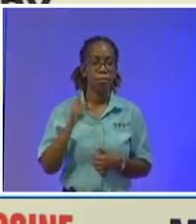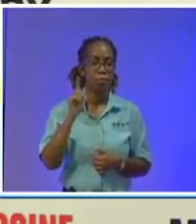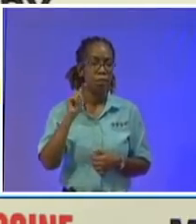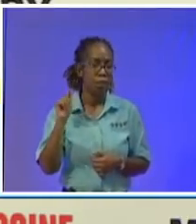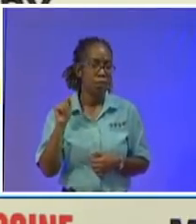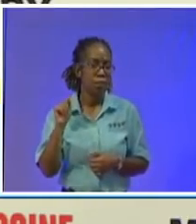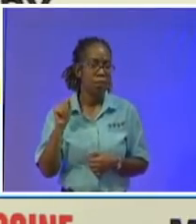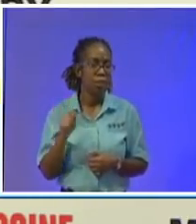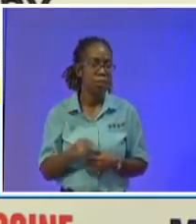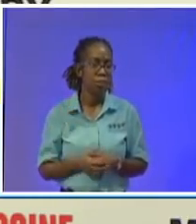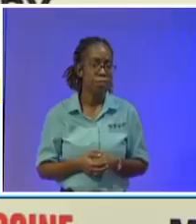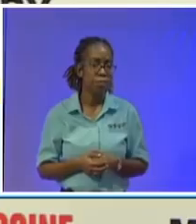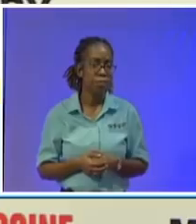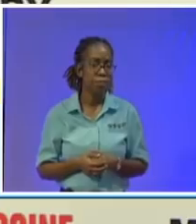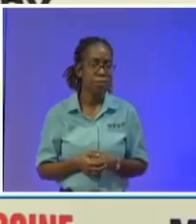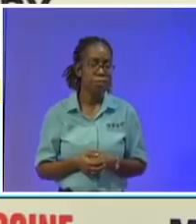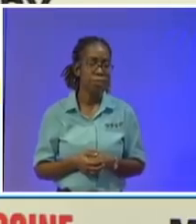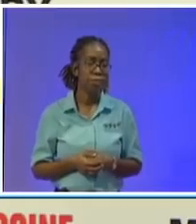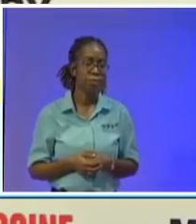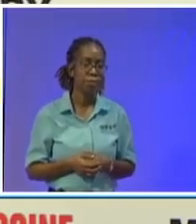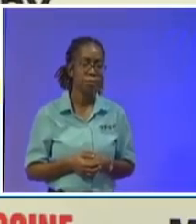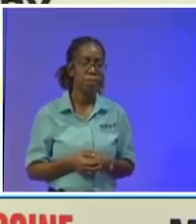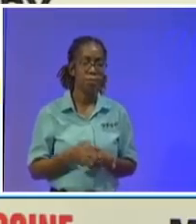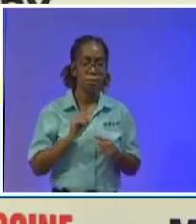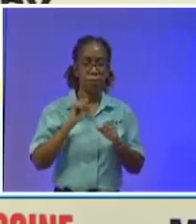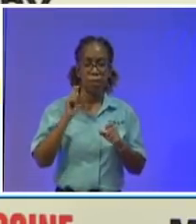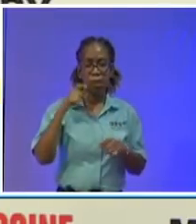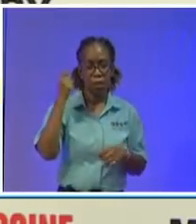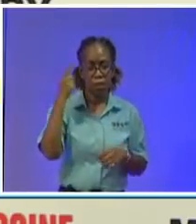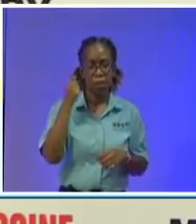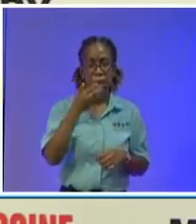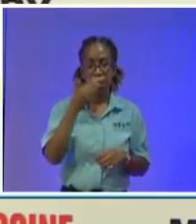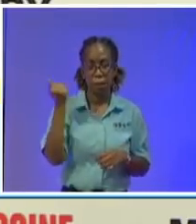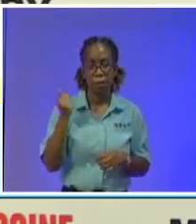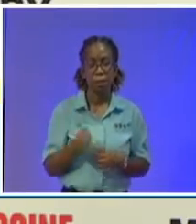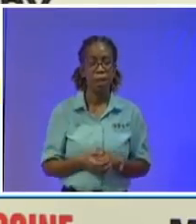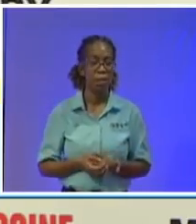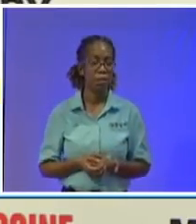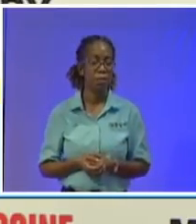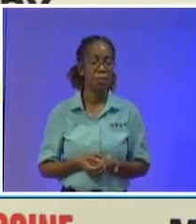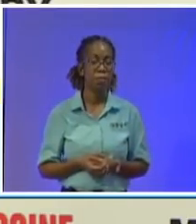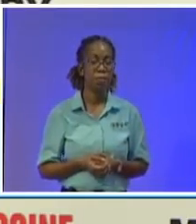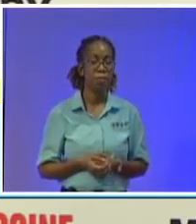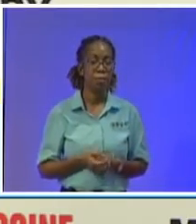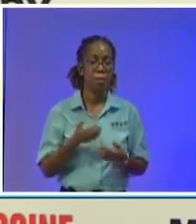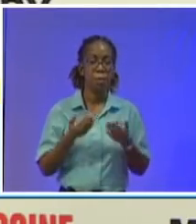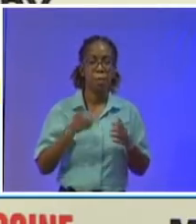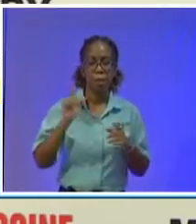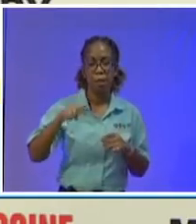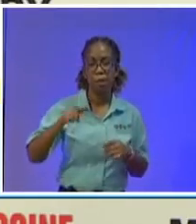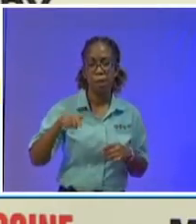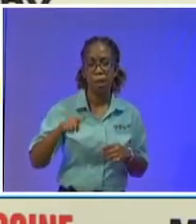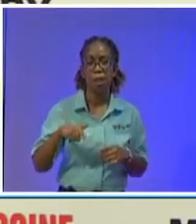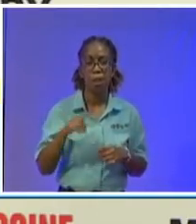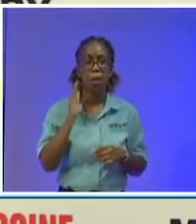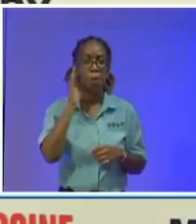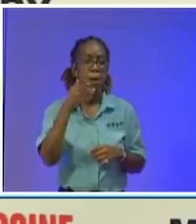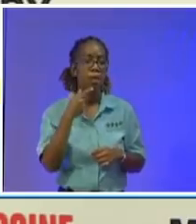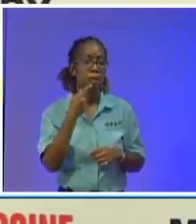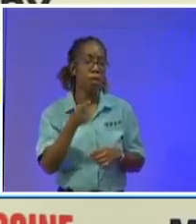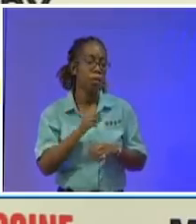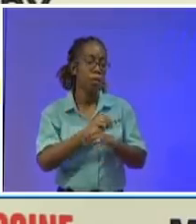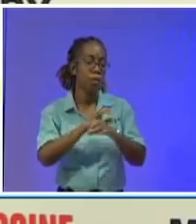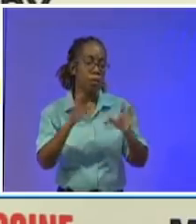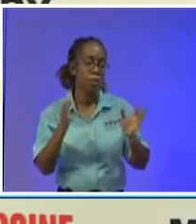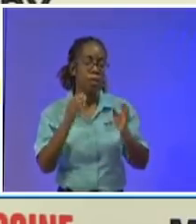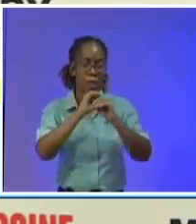Okay. I just need the clarification before I can answer. So maybe when she comes back on, we can clarify that second bit. Right, so we will come back to TTT.